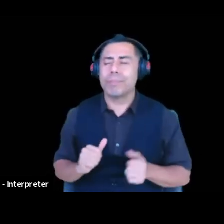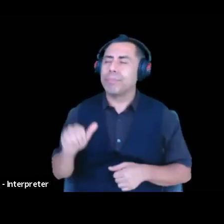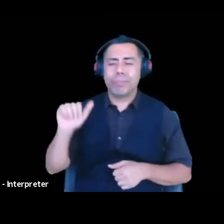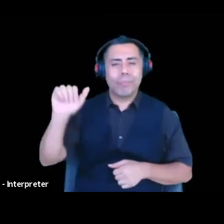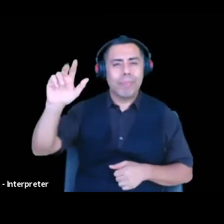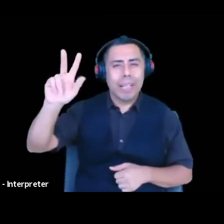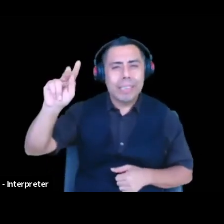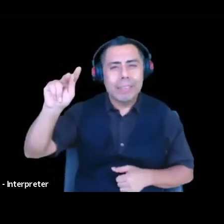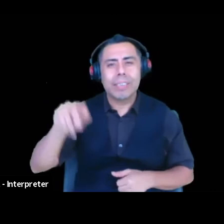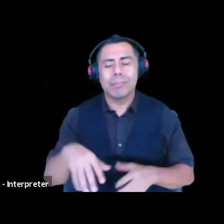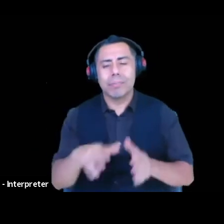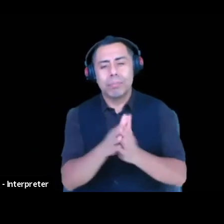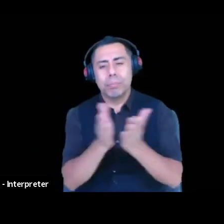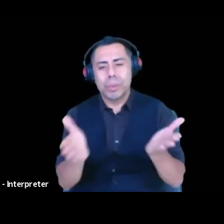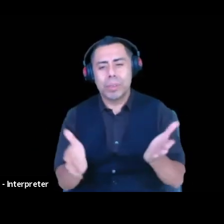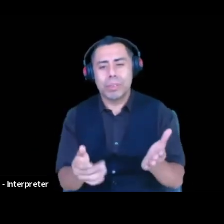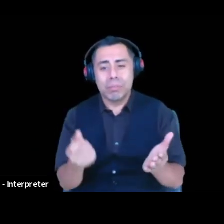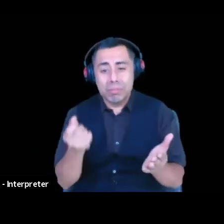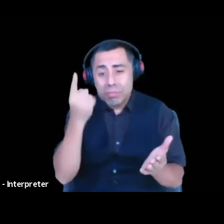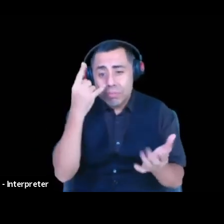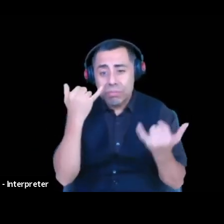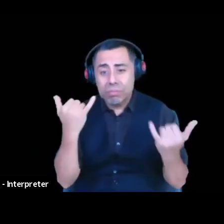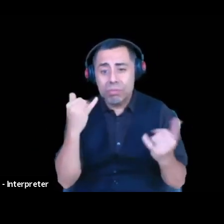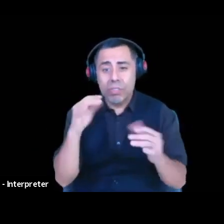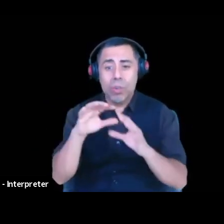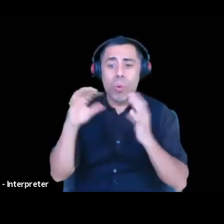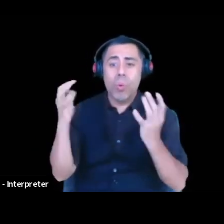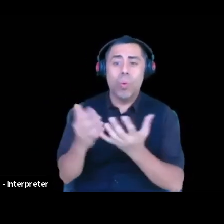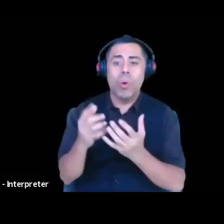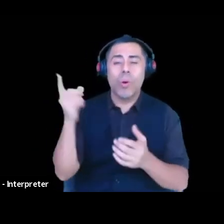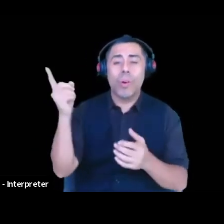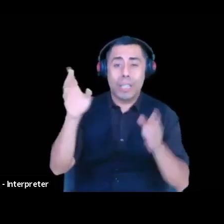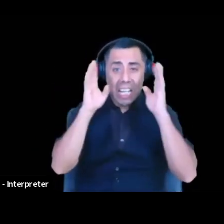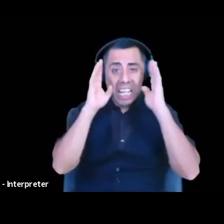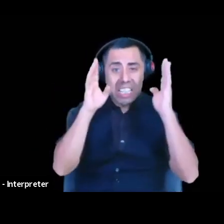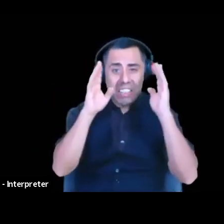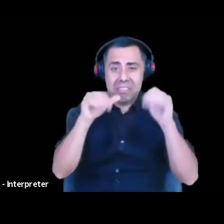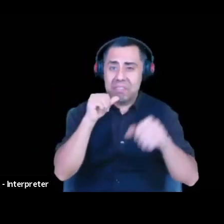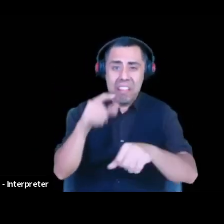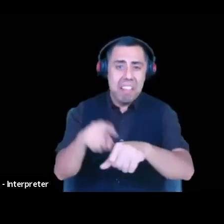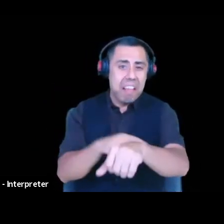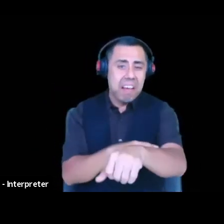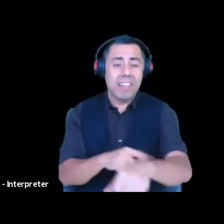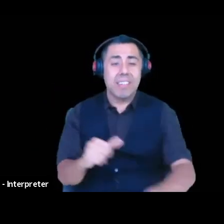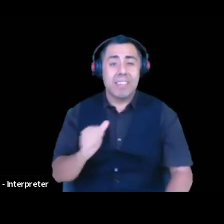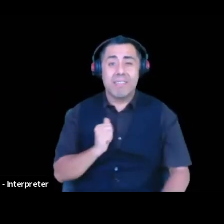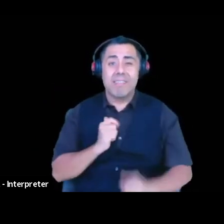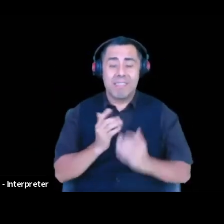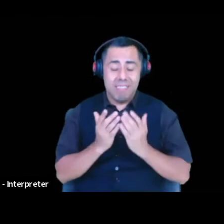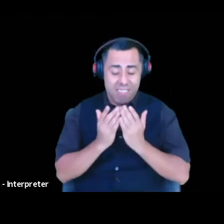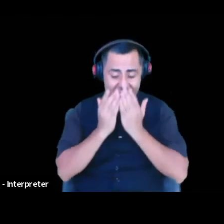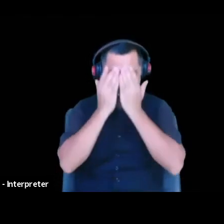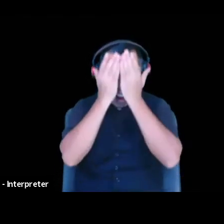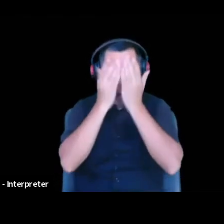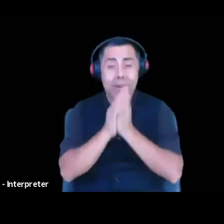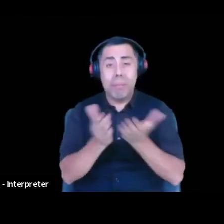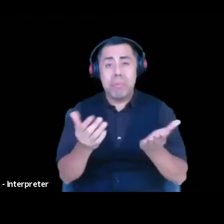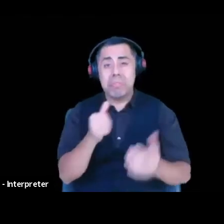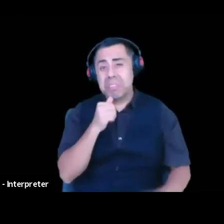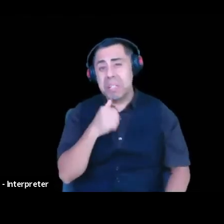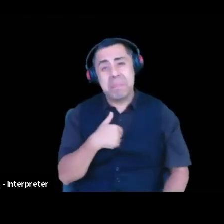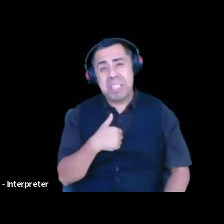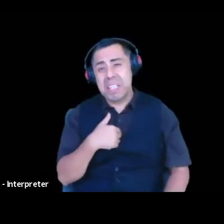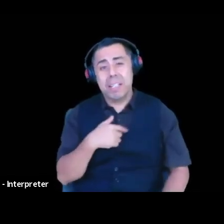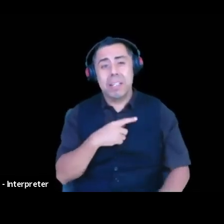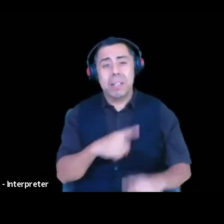today's world, we have a short attention span. I'm not a huge book reader per se, but you could put